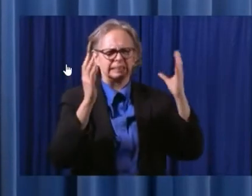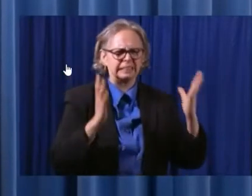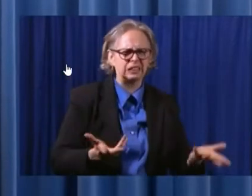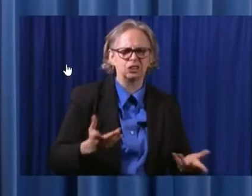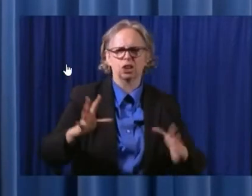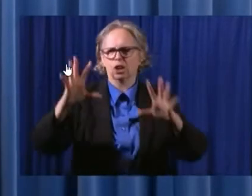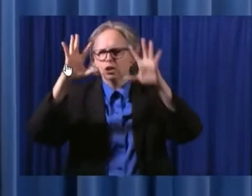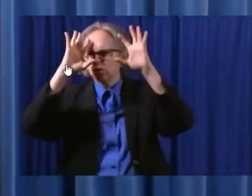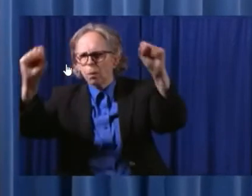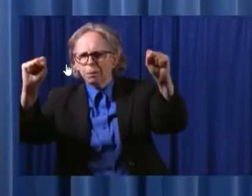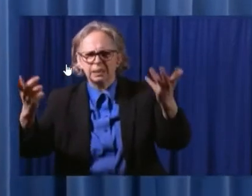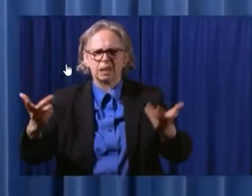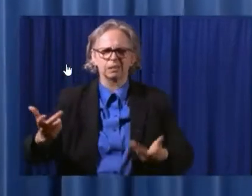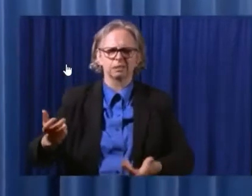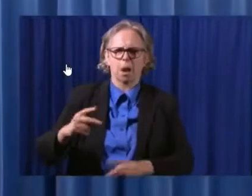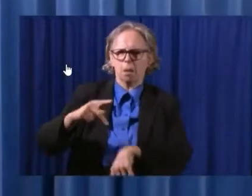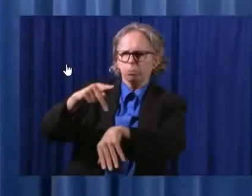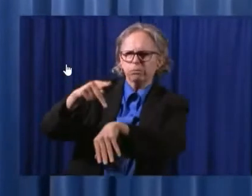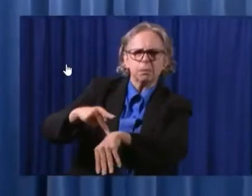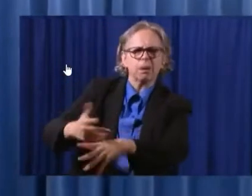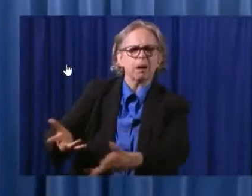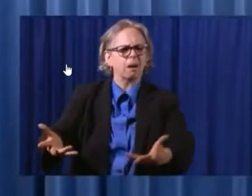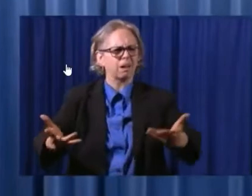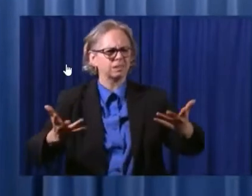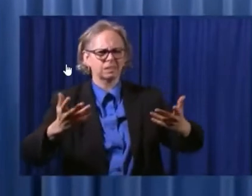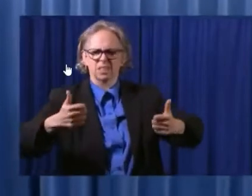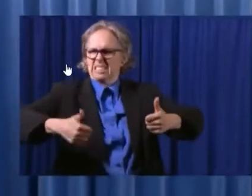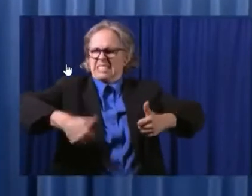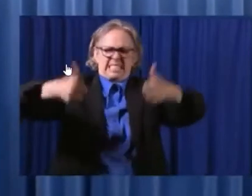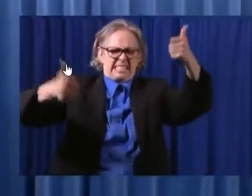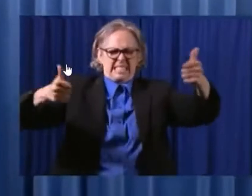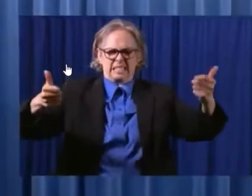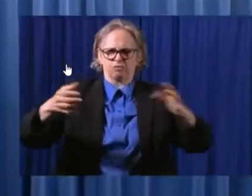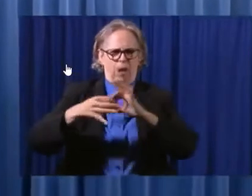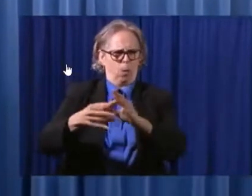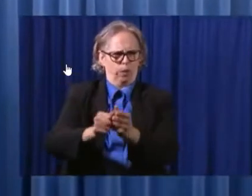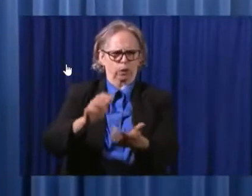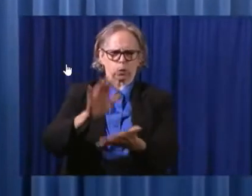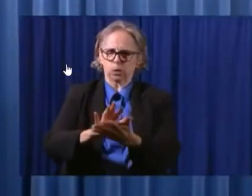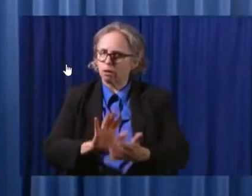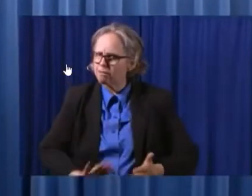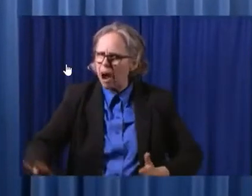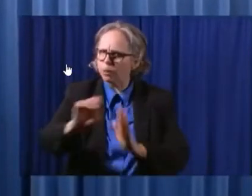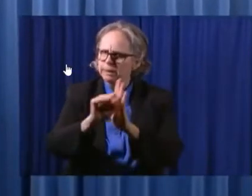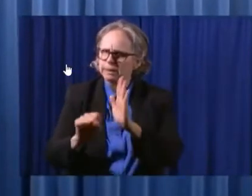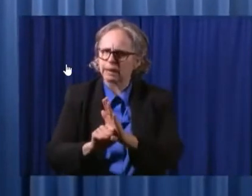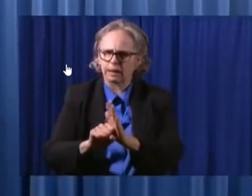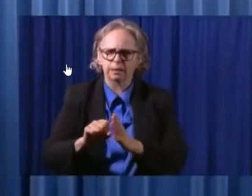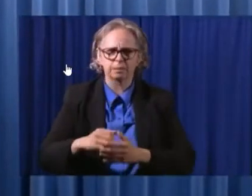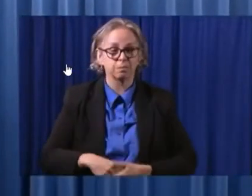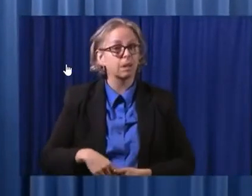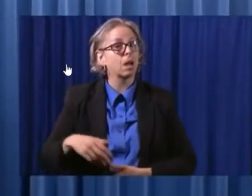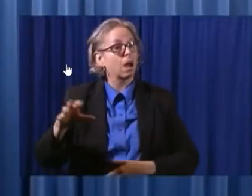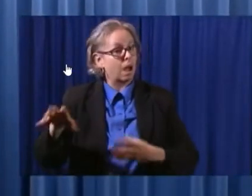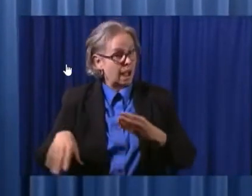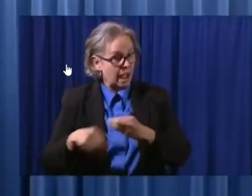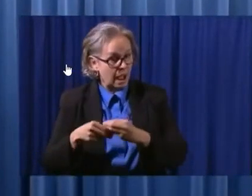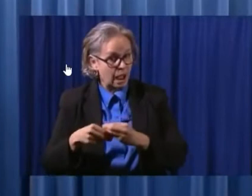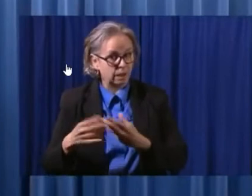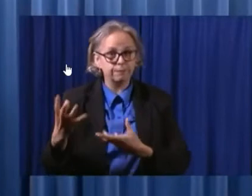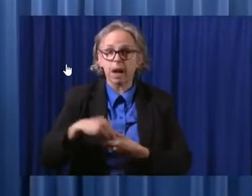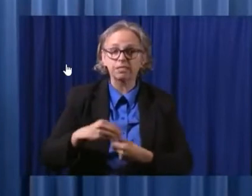superintendents, school officials, educators from across Ohio, as well as medical experts. And